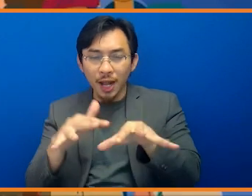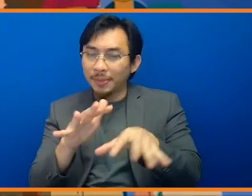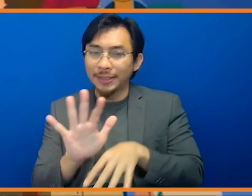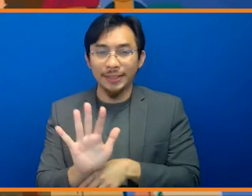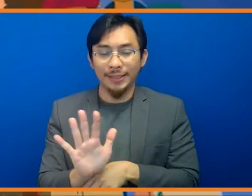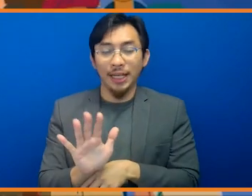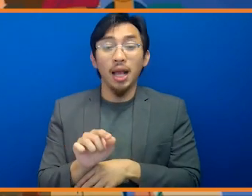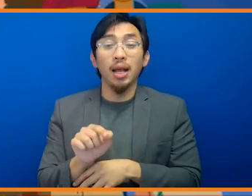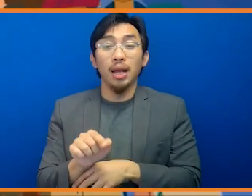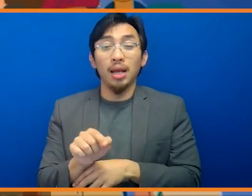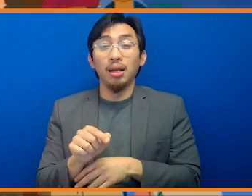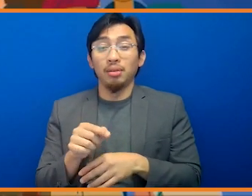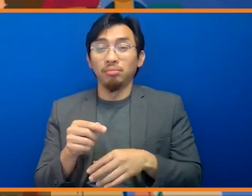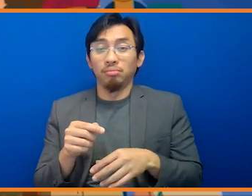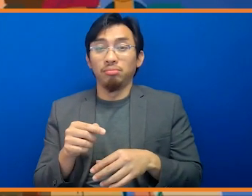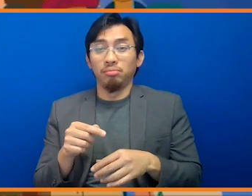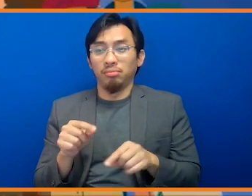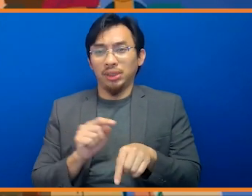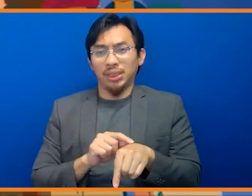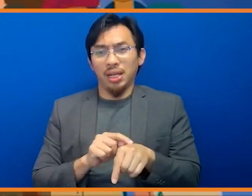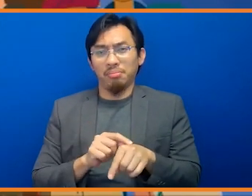hit repeatedly in short period.